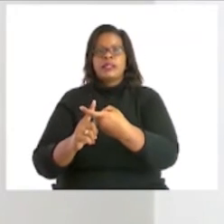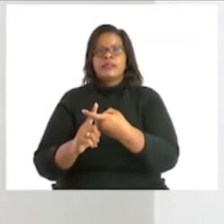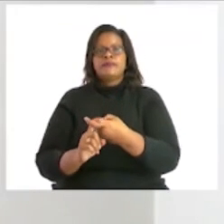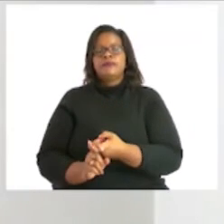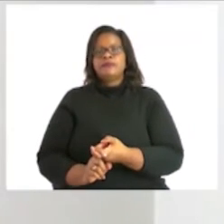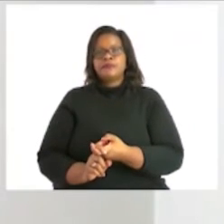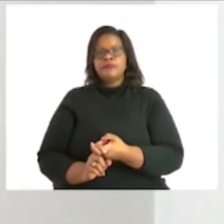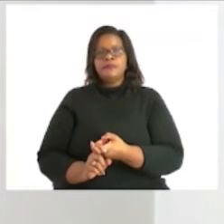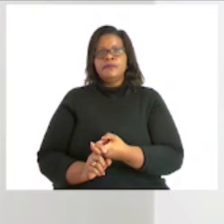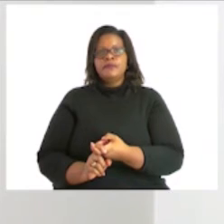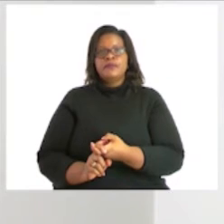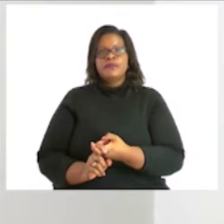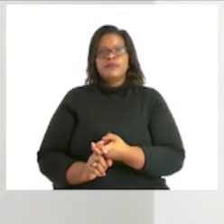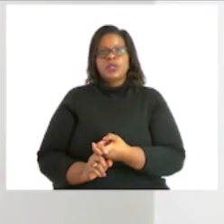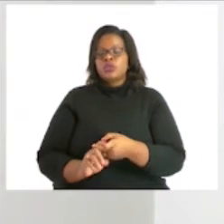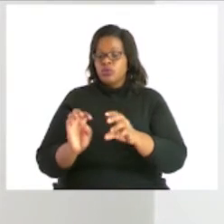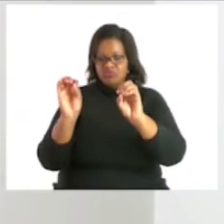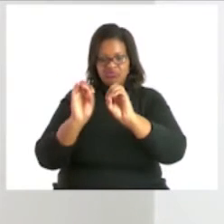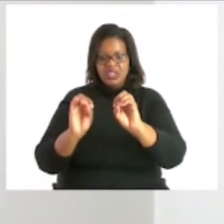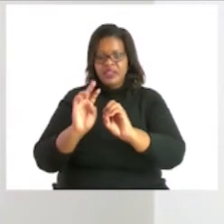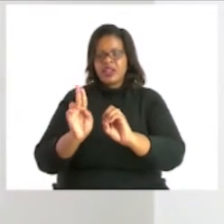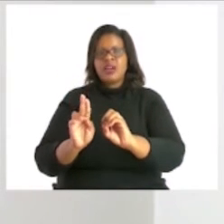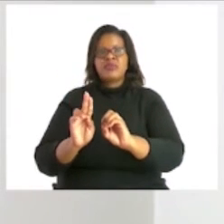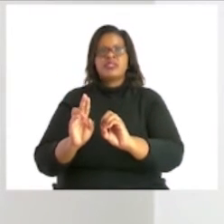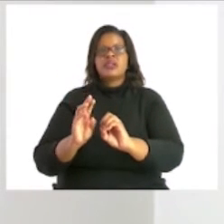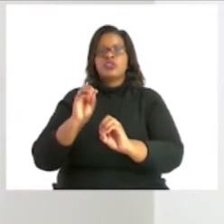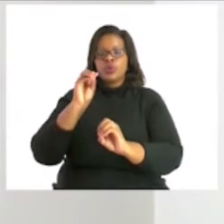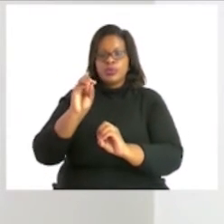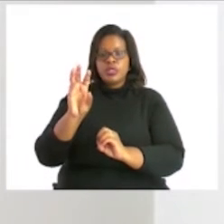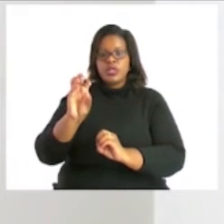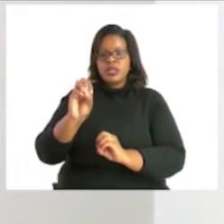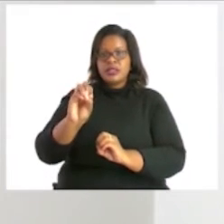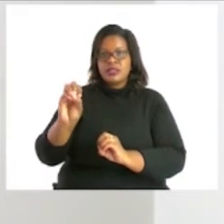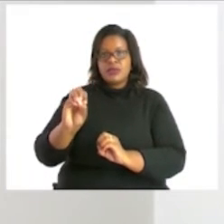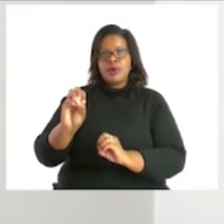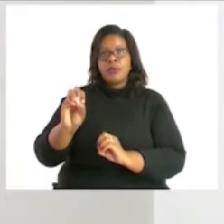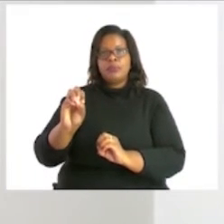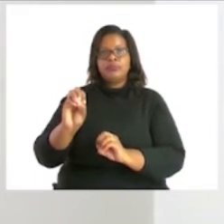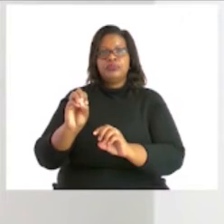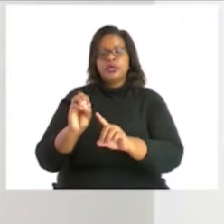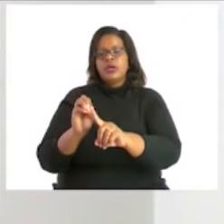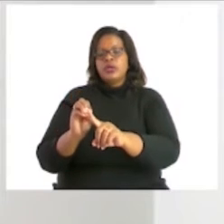Plus, we don't have any hundreds, so we write 100.